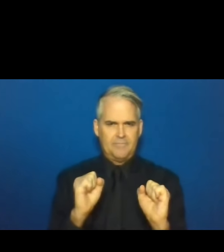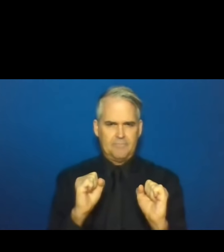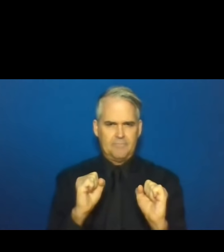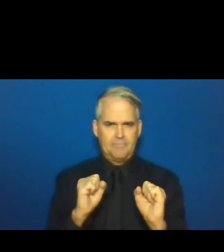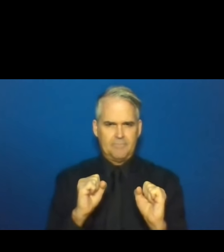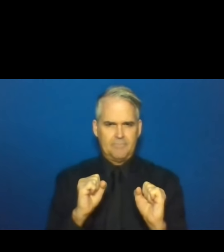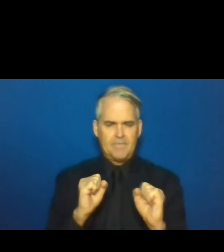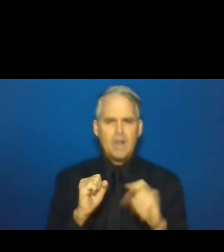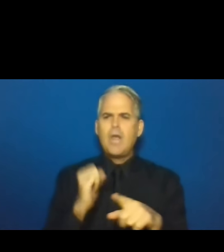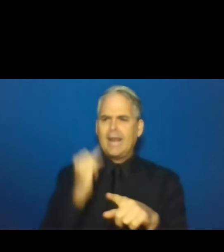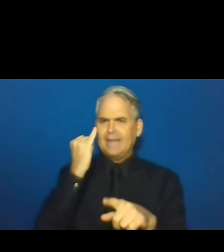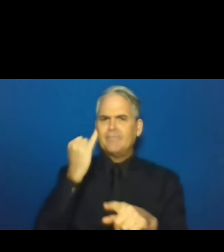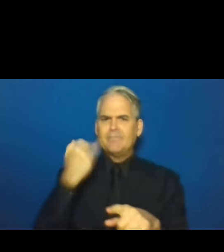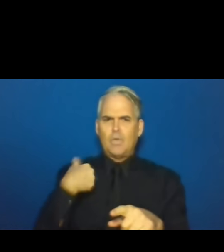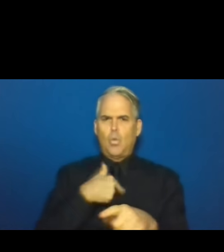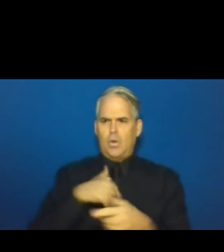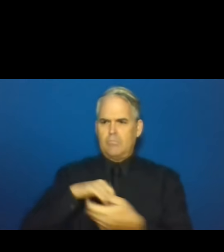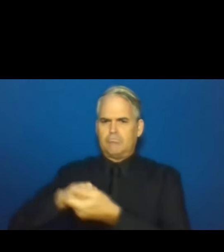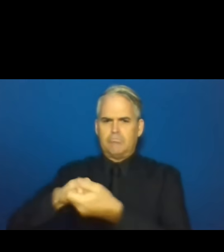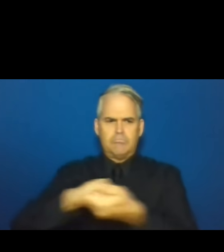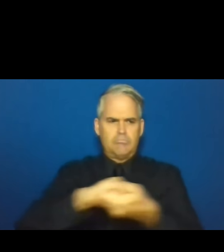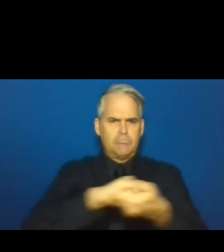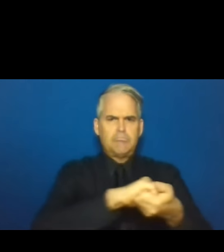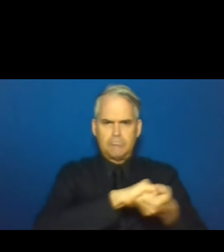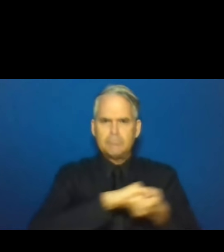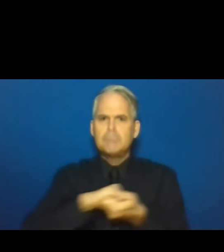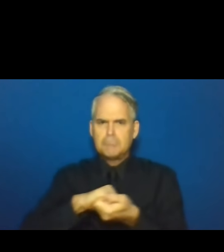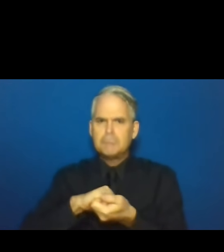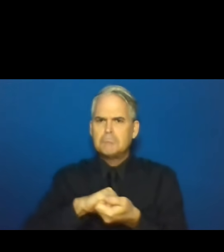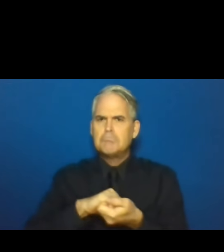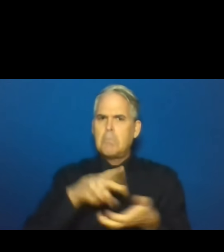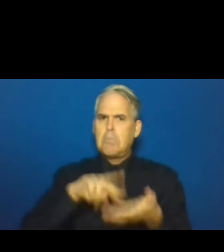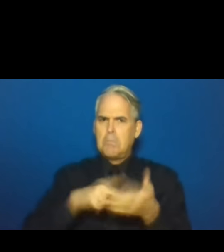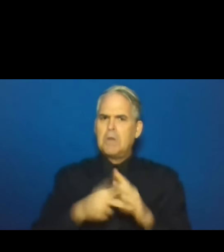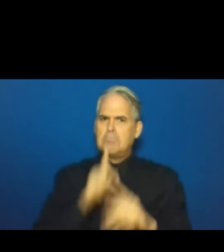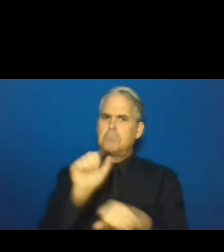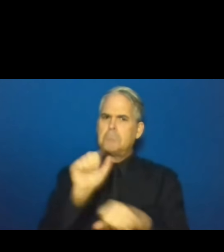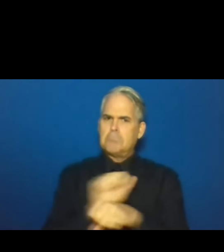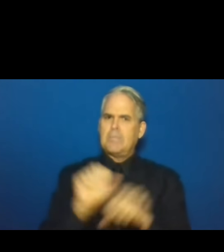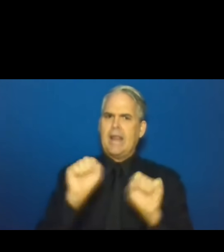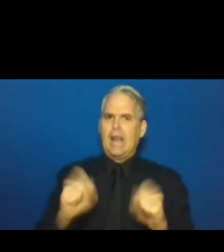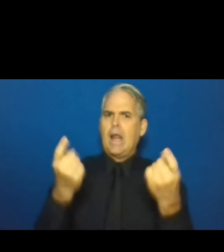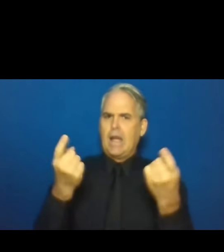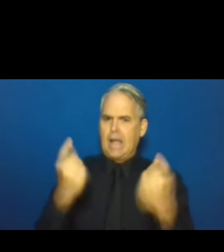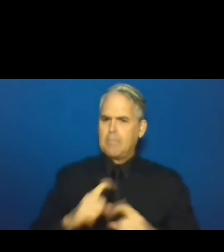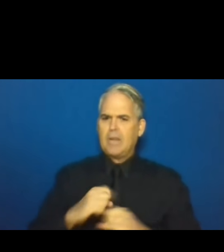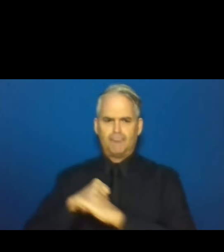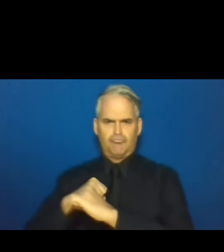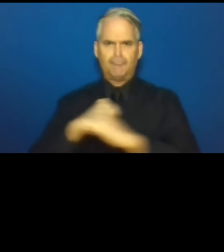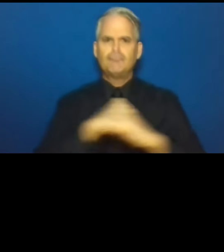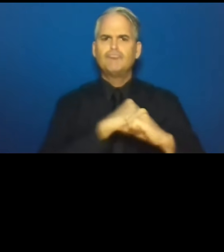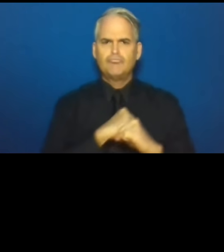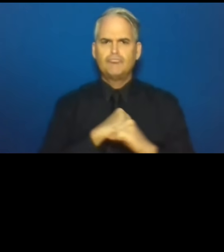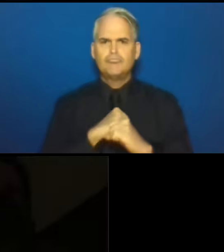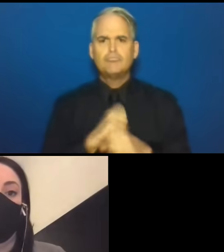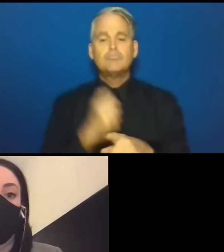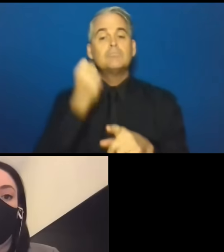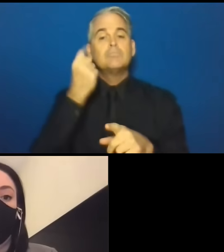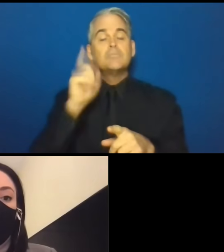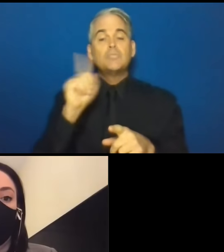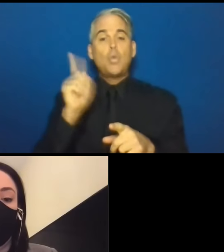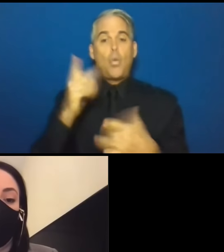a reality. That's not a possibility. The spread is not necessarily confined to hotels and